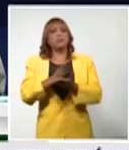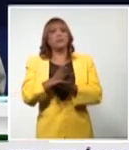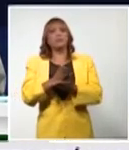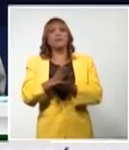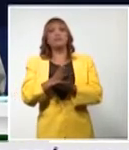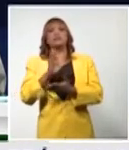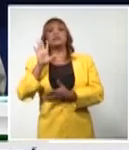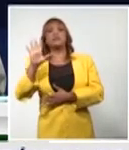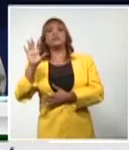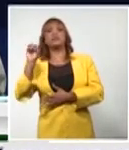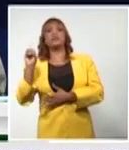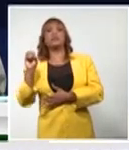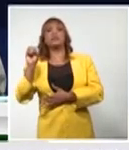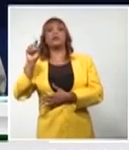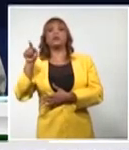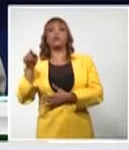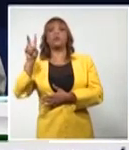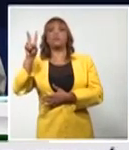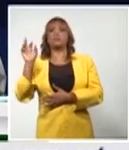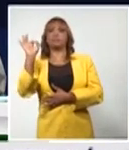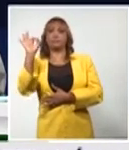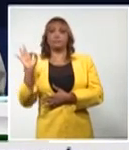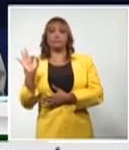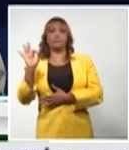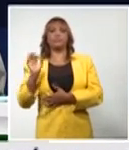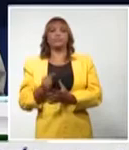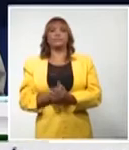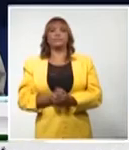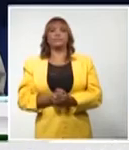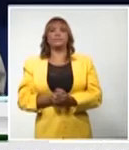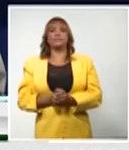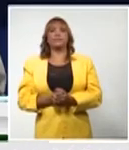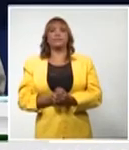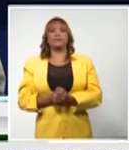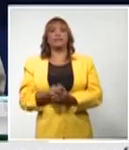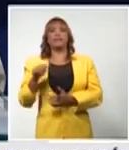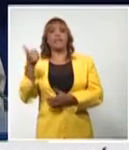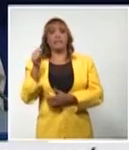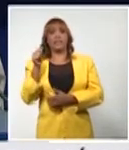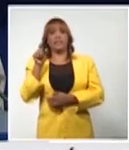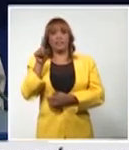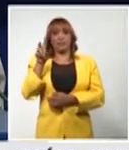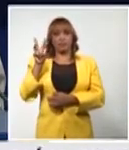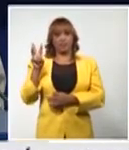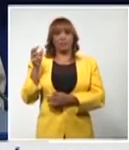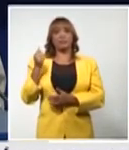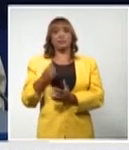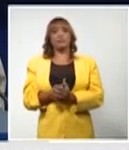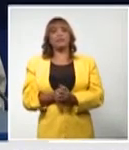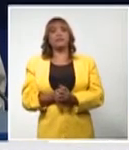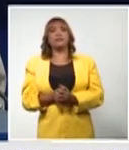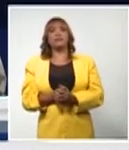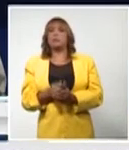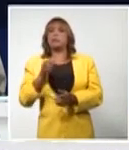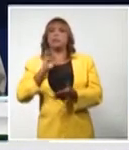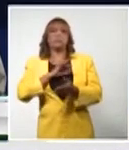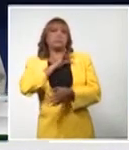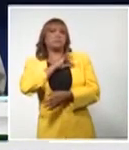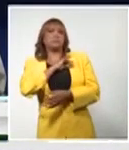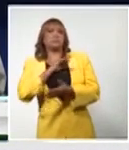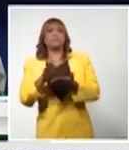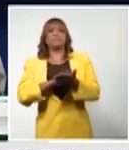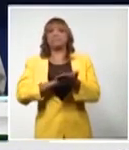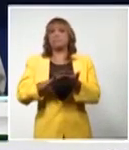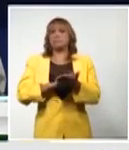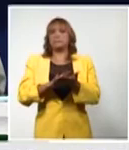male, representing 50.2% of all diagnosed cases. 10 of the 13 was asymptomatic